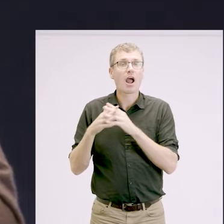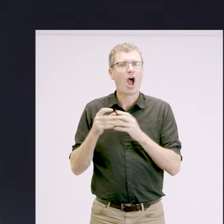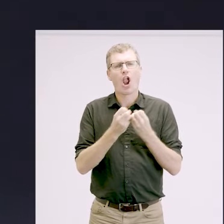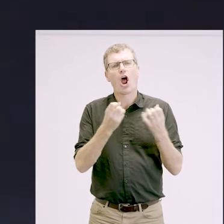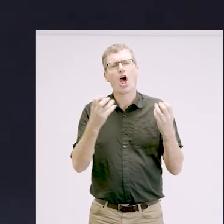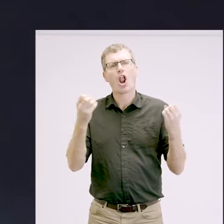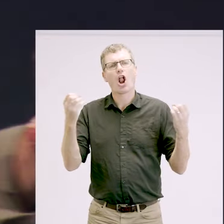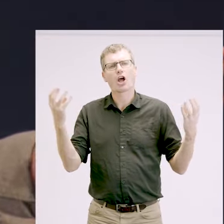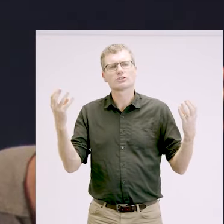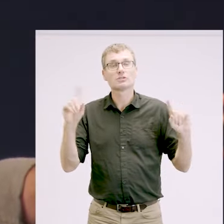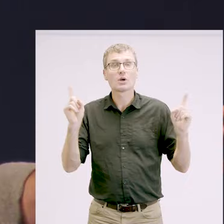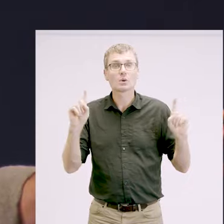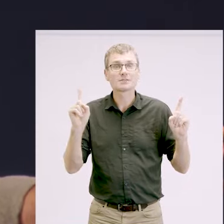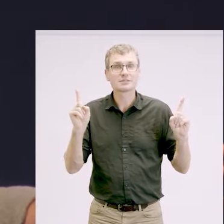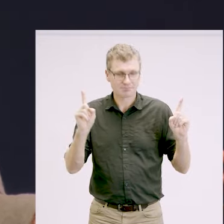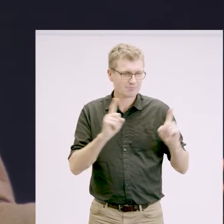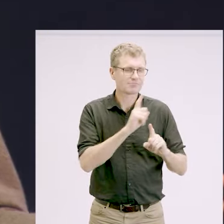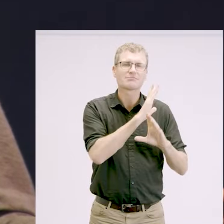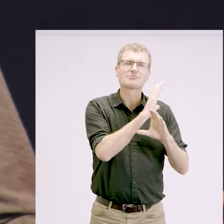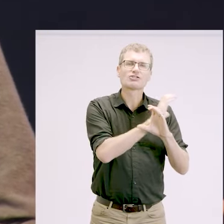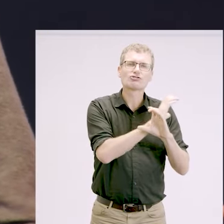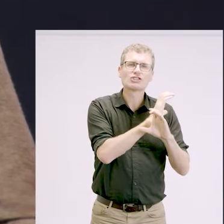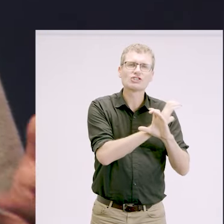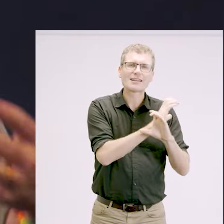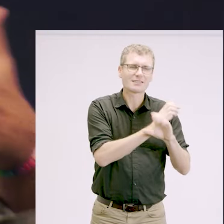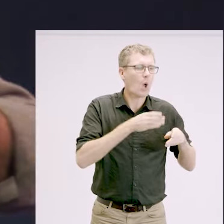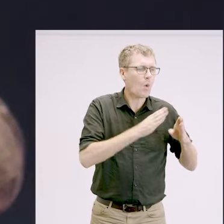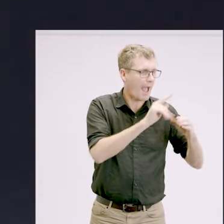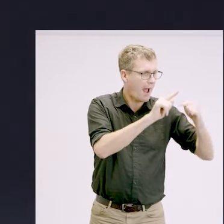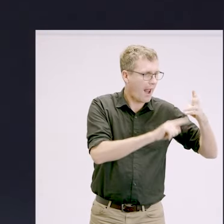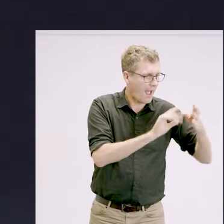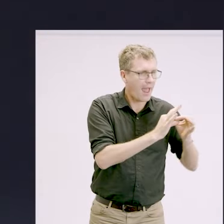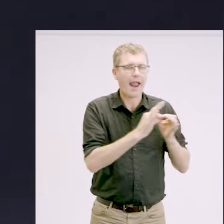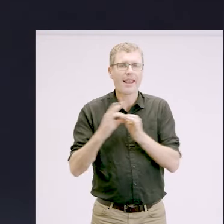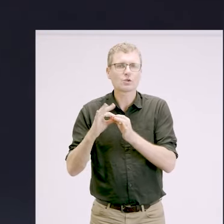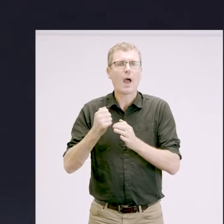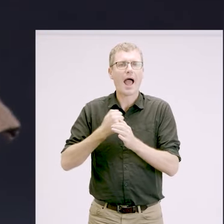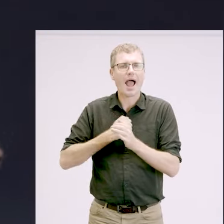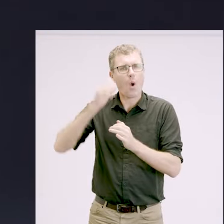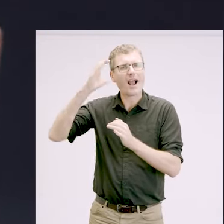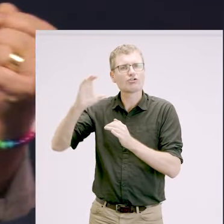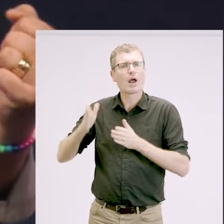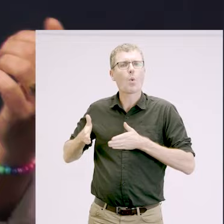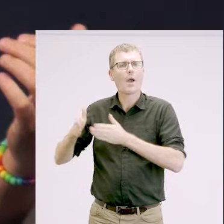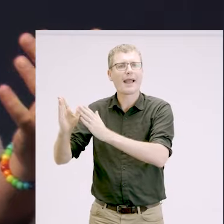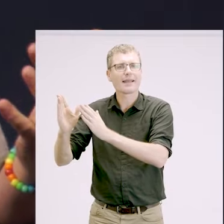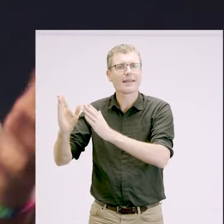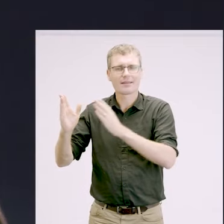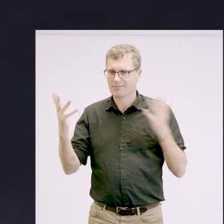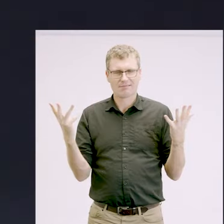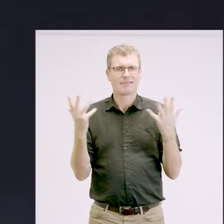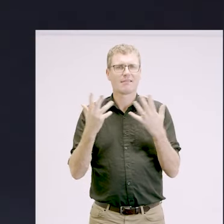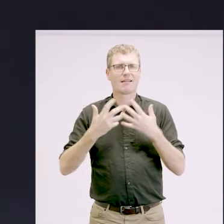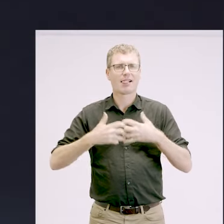my country, there's all kinds of Christian nationalism, right? Which would be the kind of mixing together of the state of our